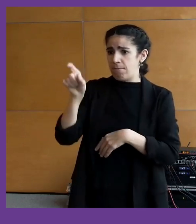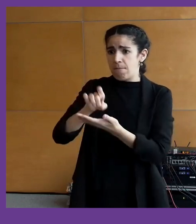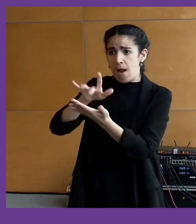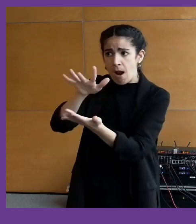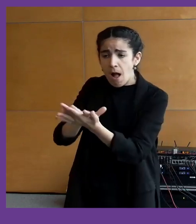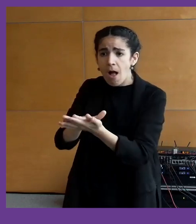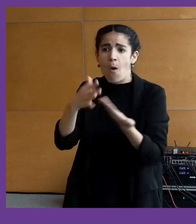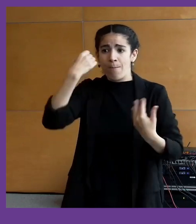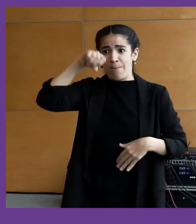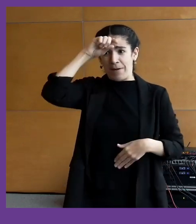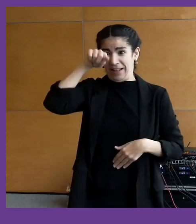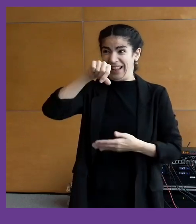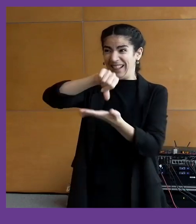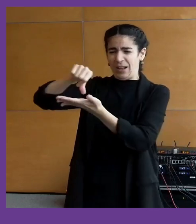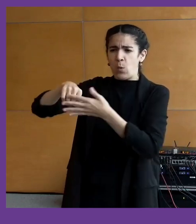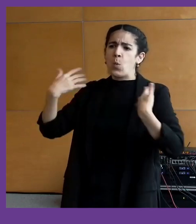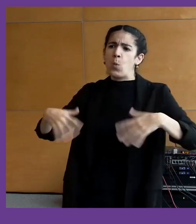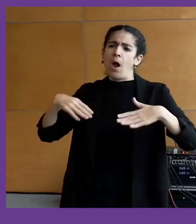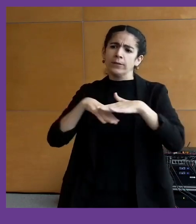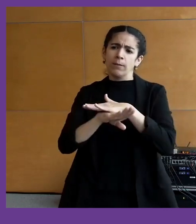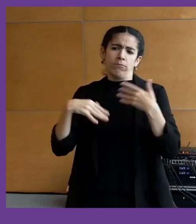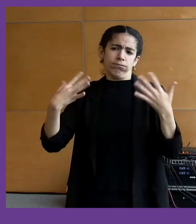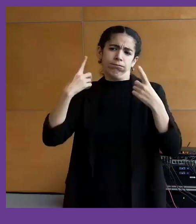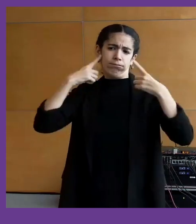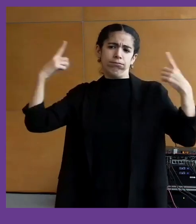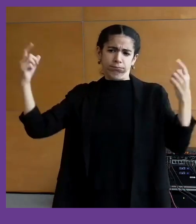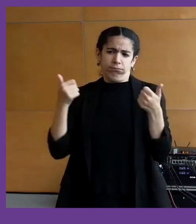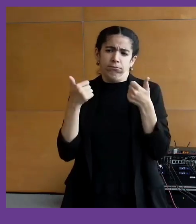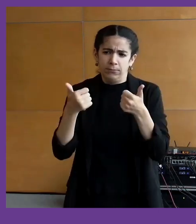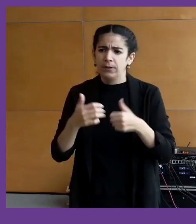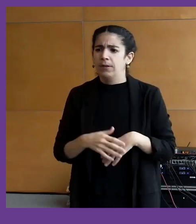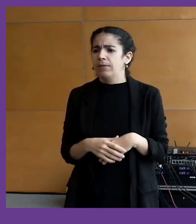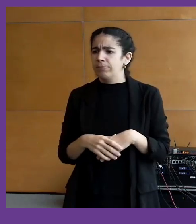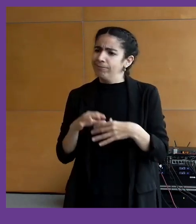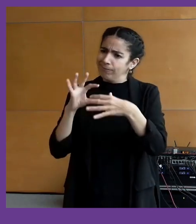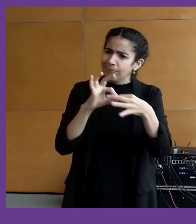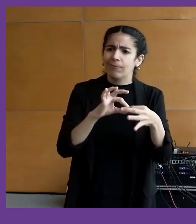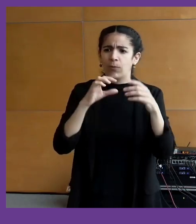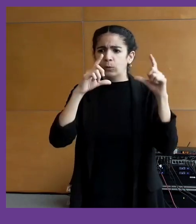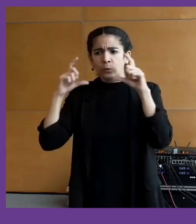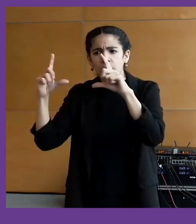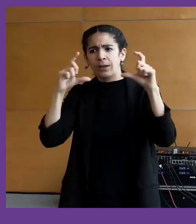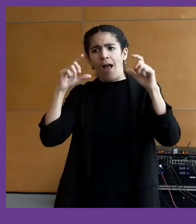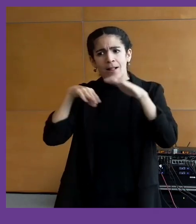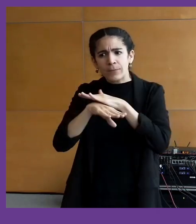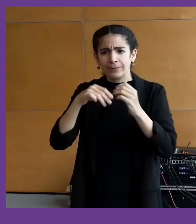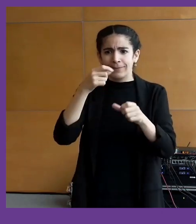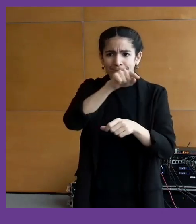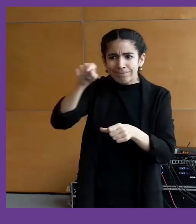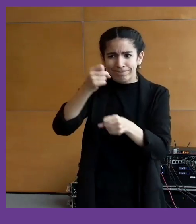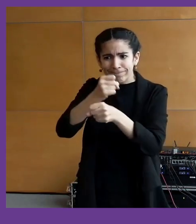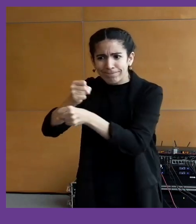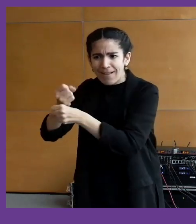Network of Sustainable Tourism Observatories, and finally leading our tour operators and transportation companies,